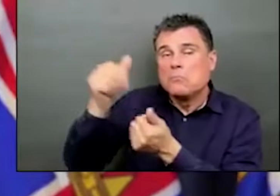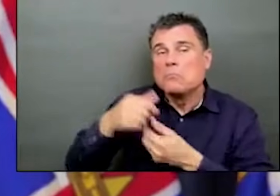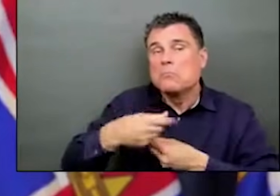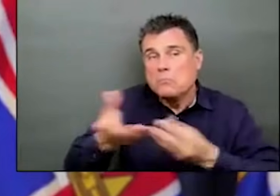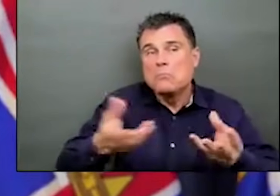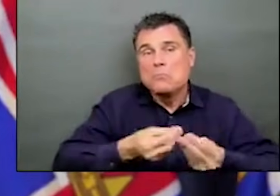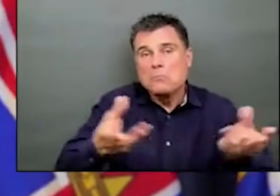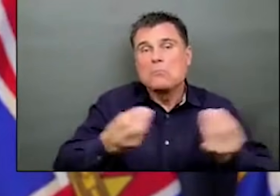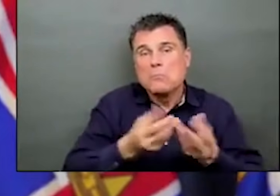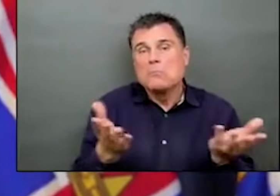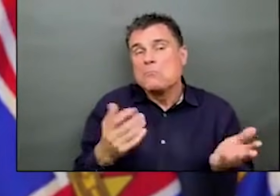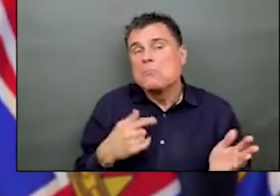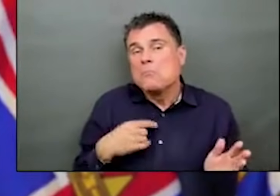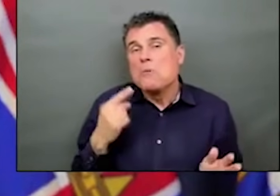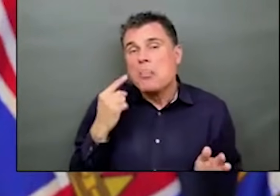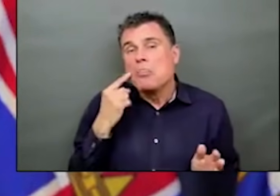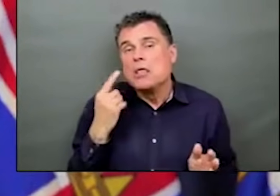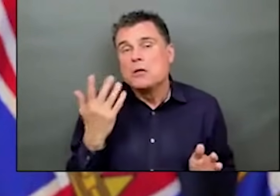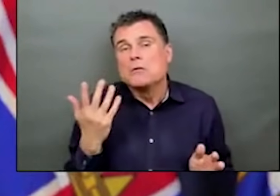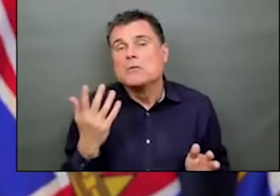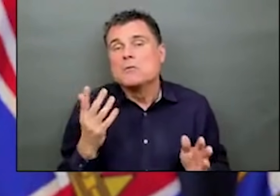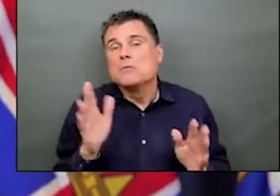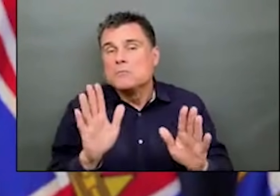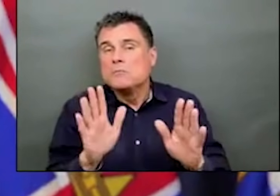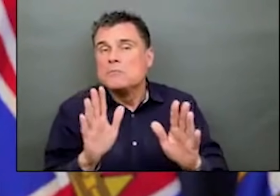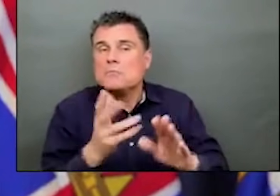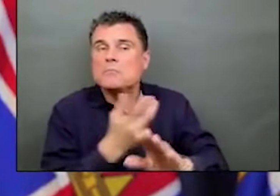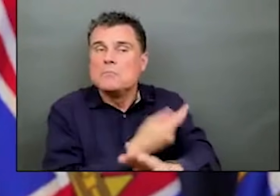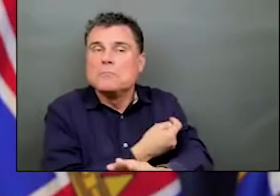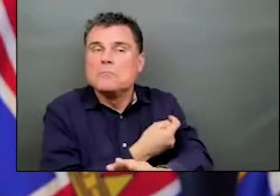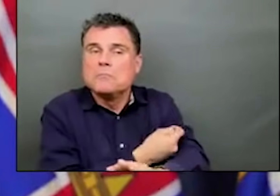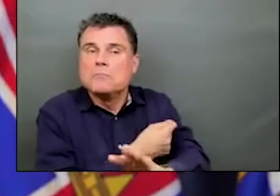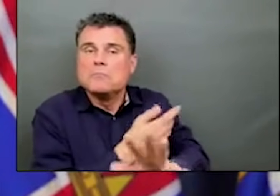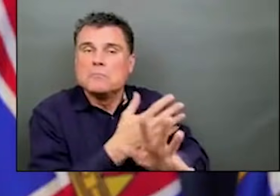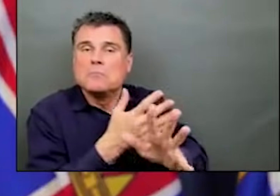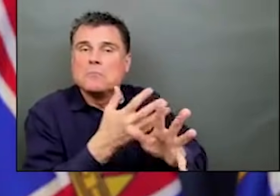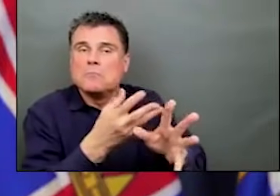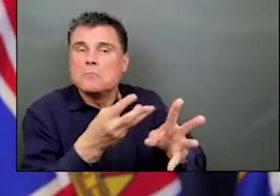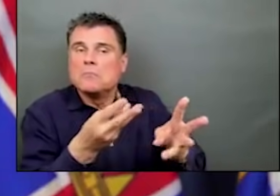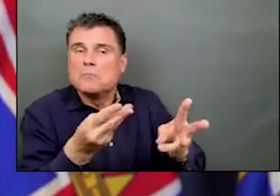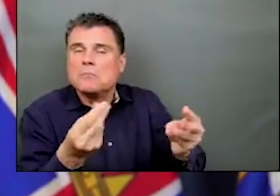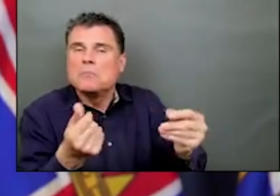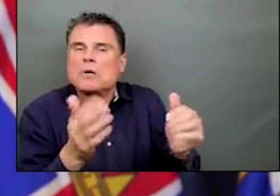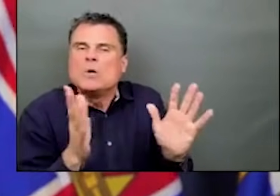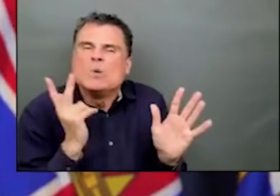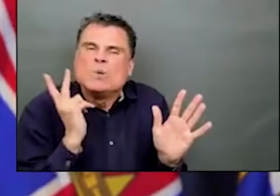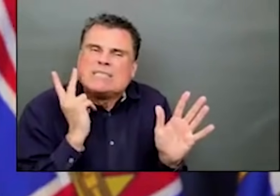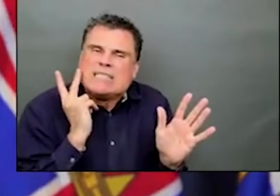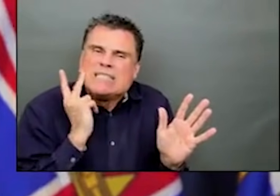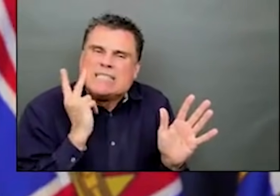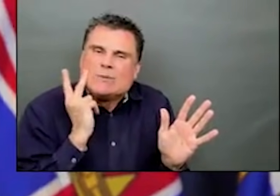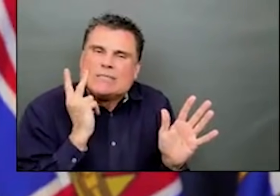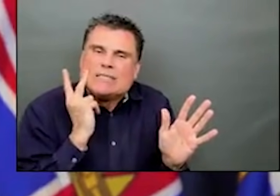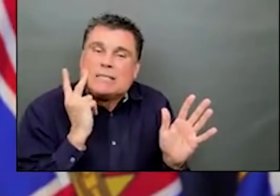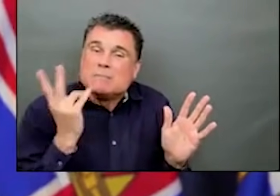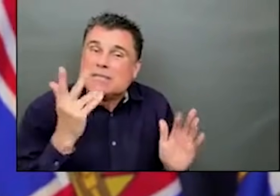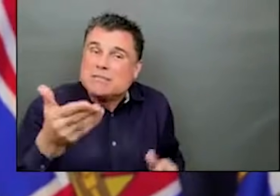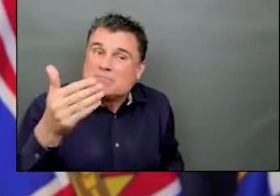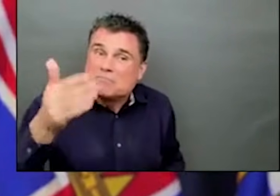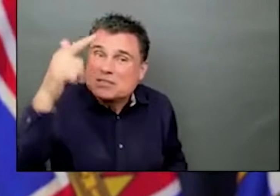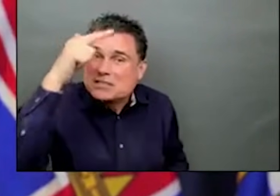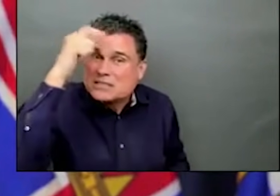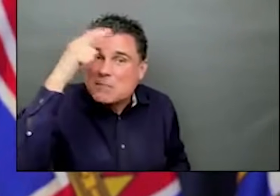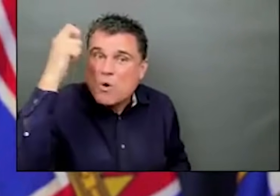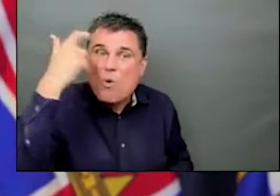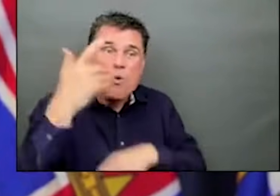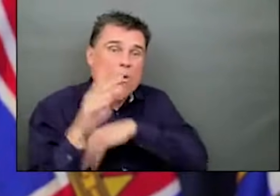stopping our transmission, then we've been looking by the end of the summer into the fall at being able